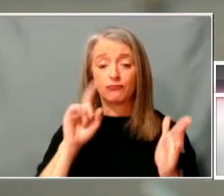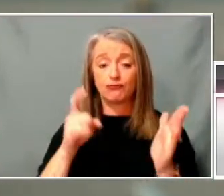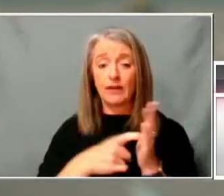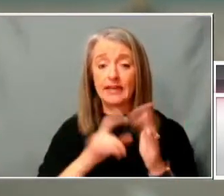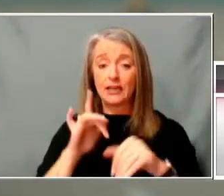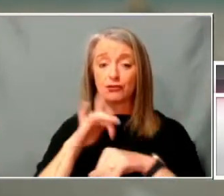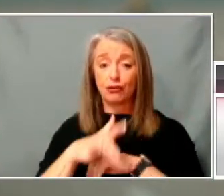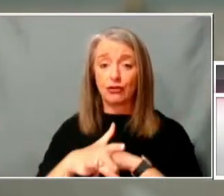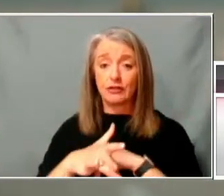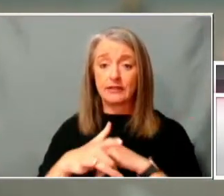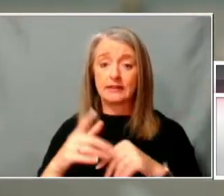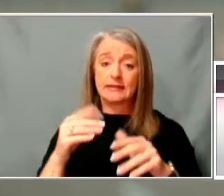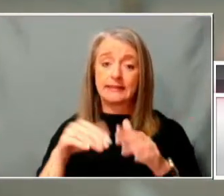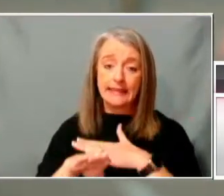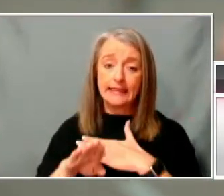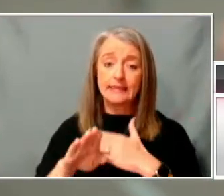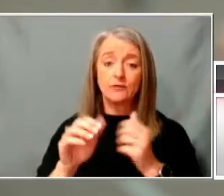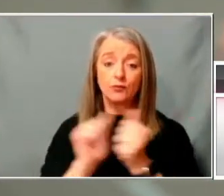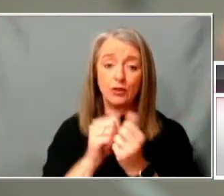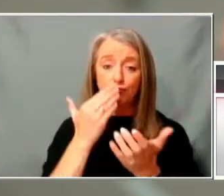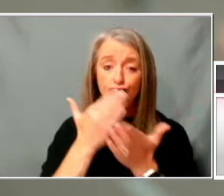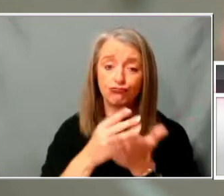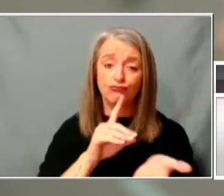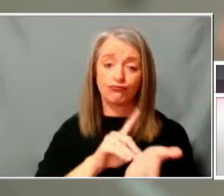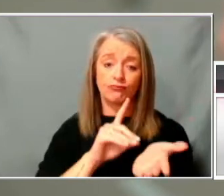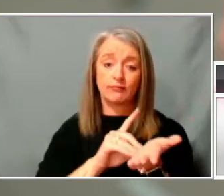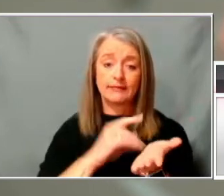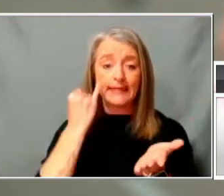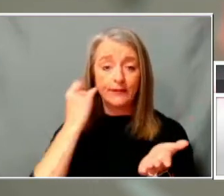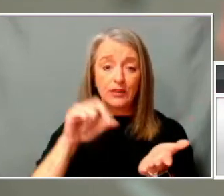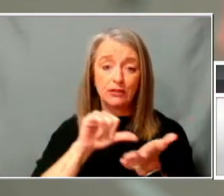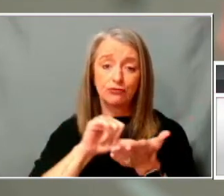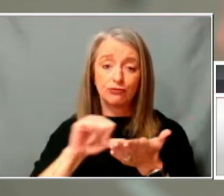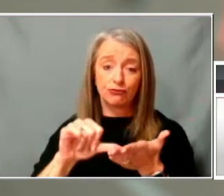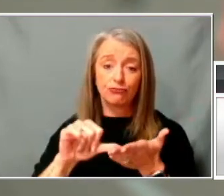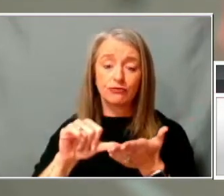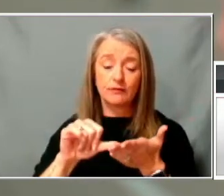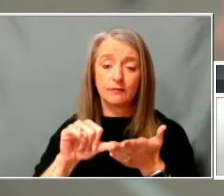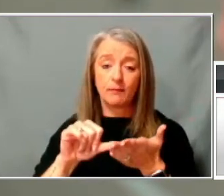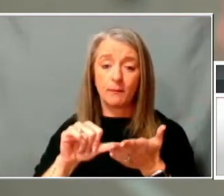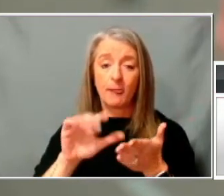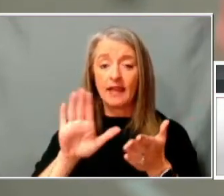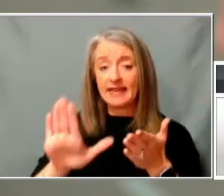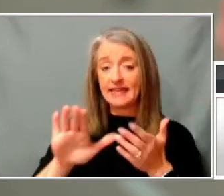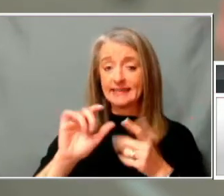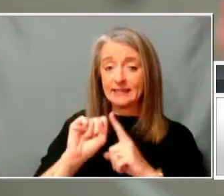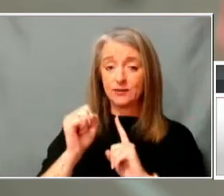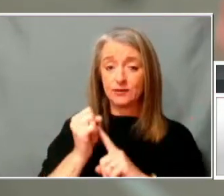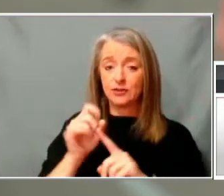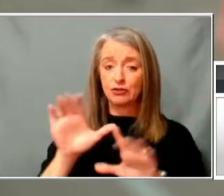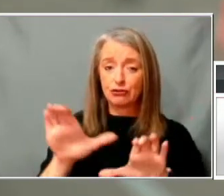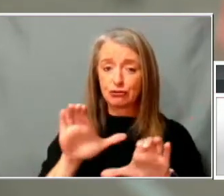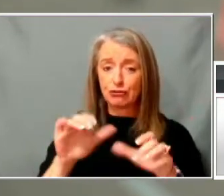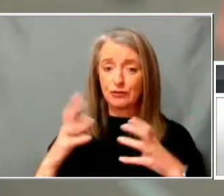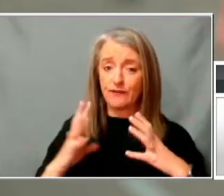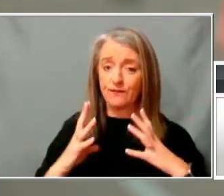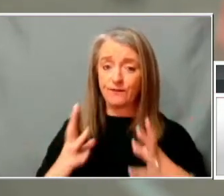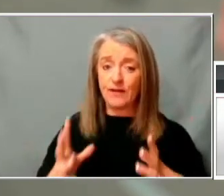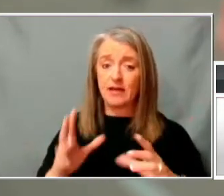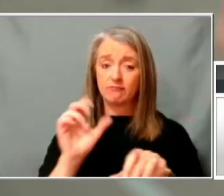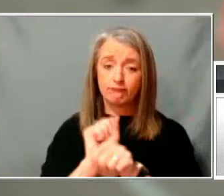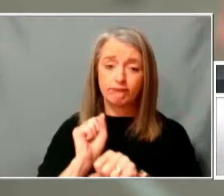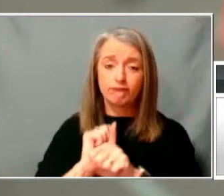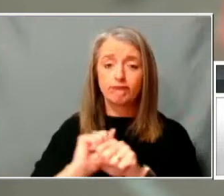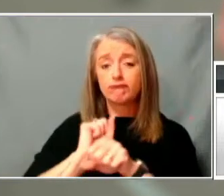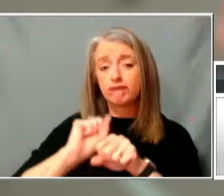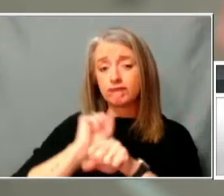go in capable hands, and if you do need surgery, a lot of these injuries, like in Wanye's case, he should do just fine, right? If you put in the work, put in the time